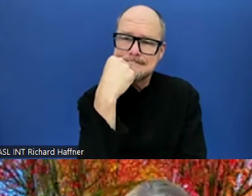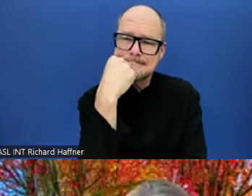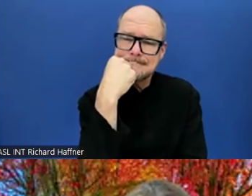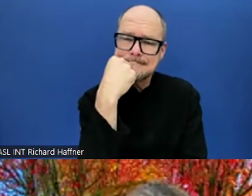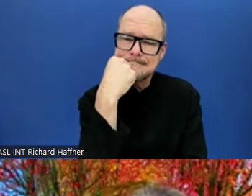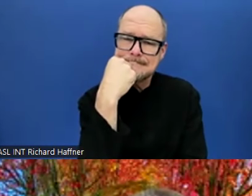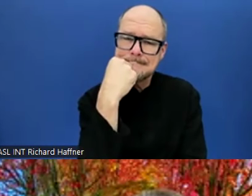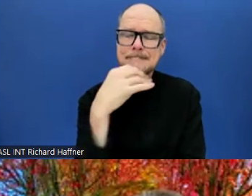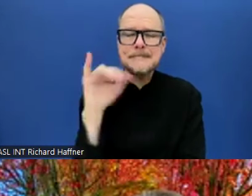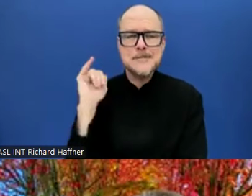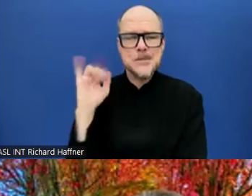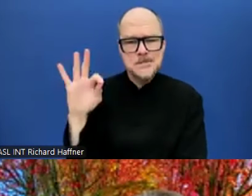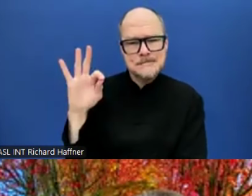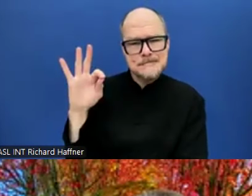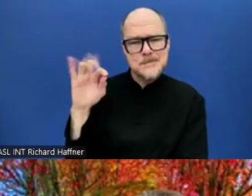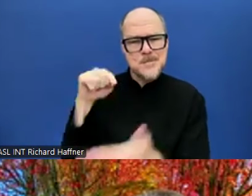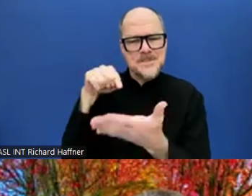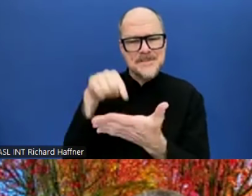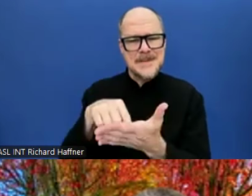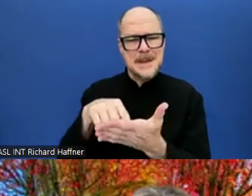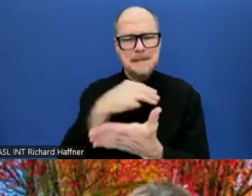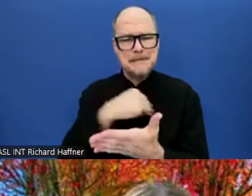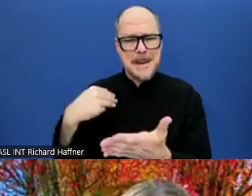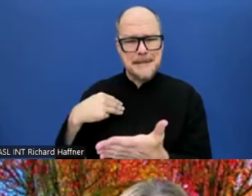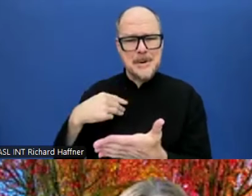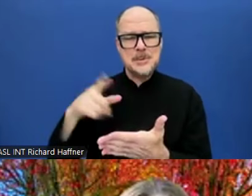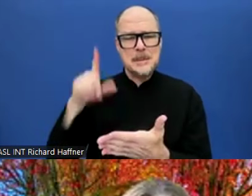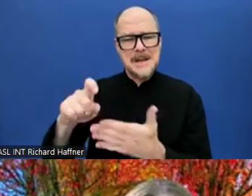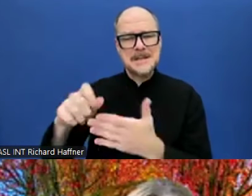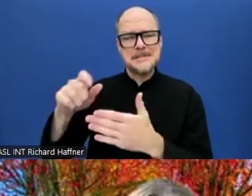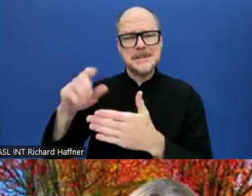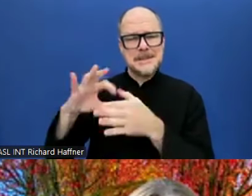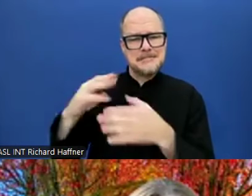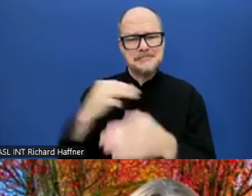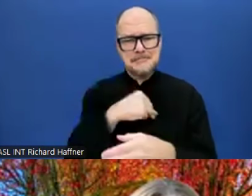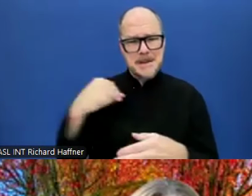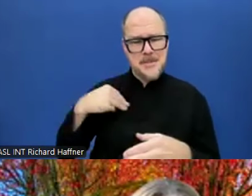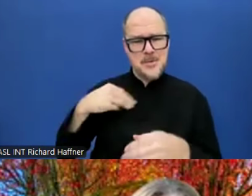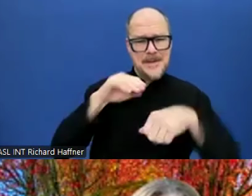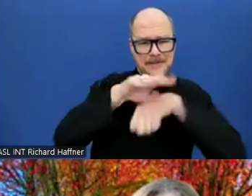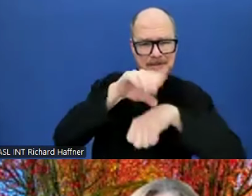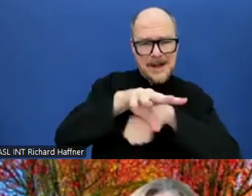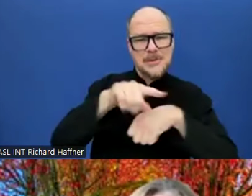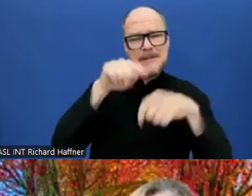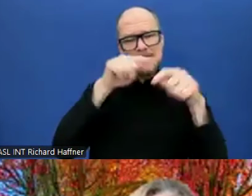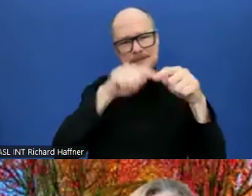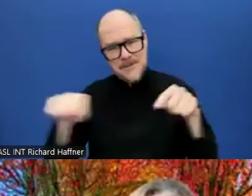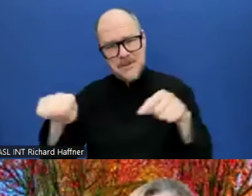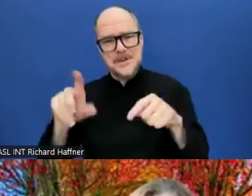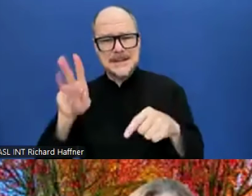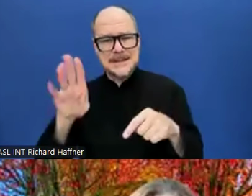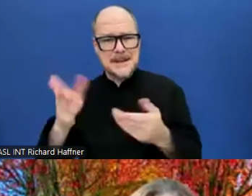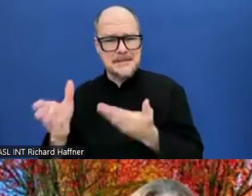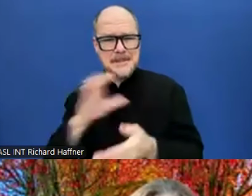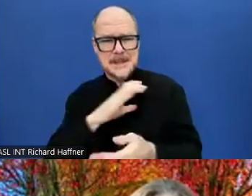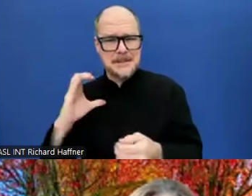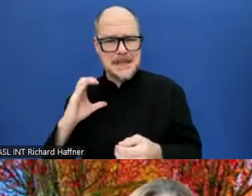are part of that initial body or not. Unless I'm missing something, I welcome anyone to help clarify. So that's all to